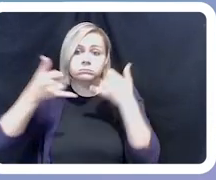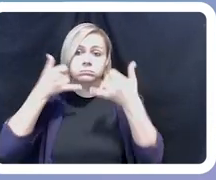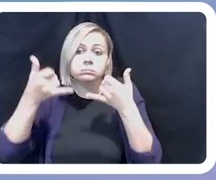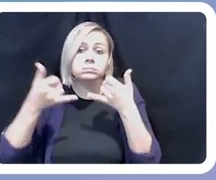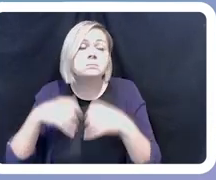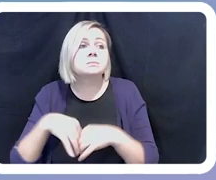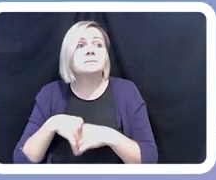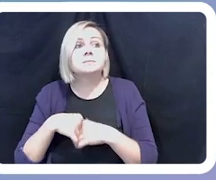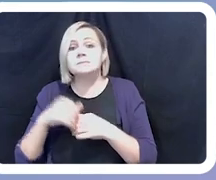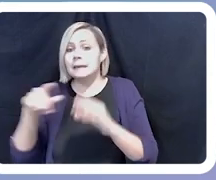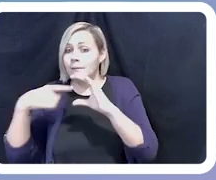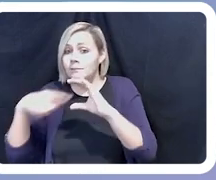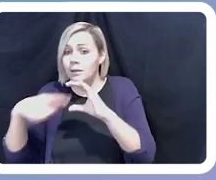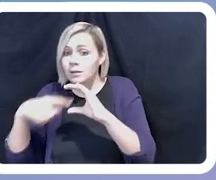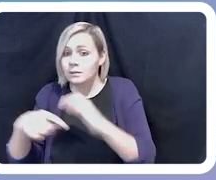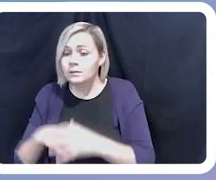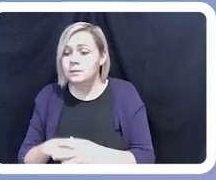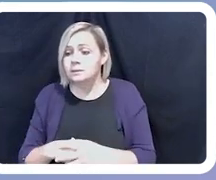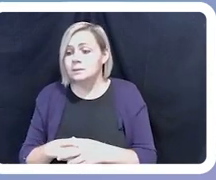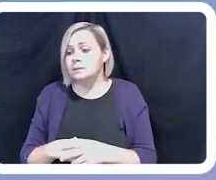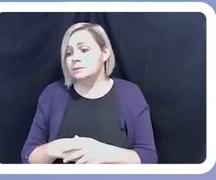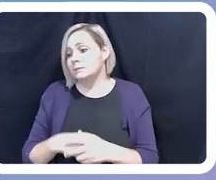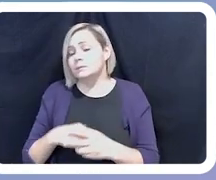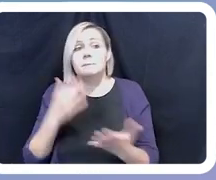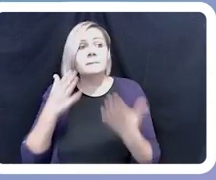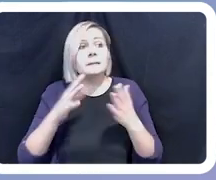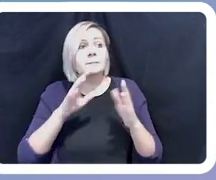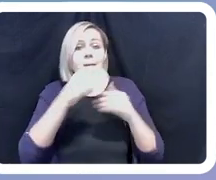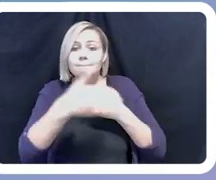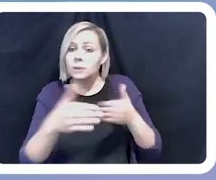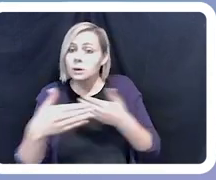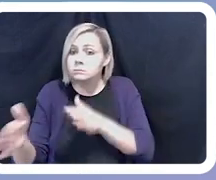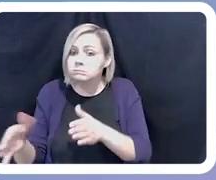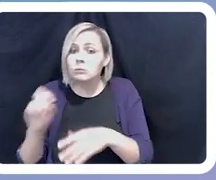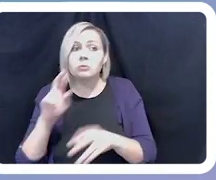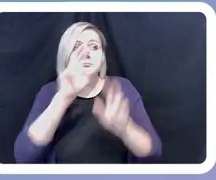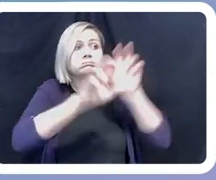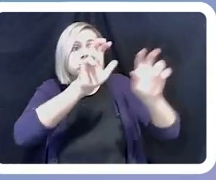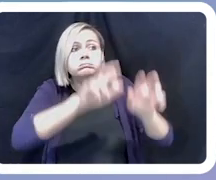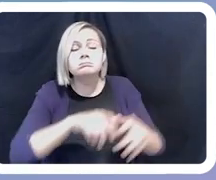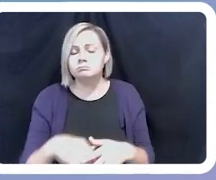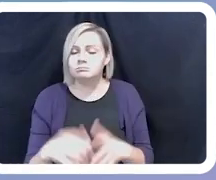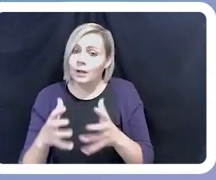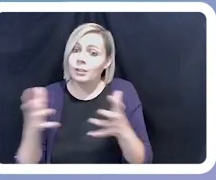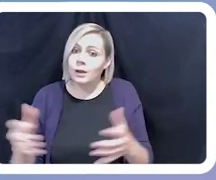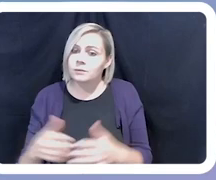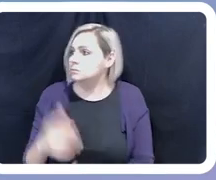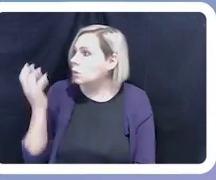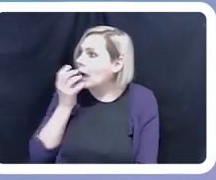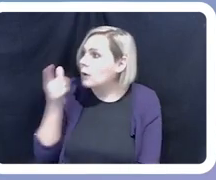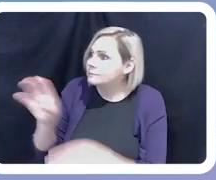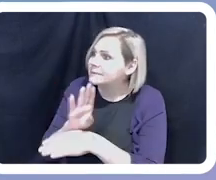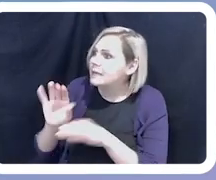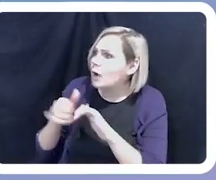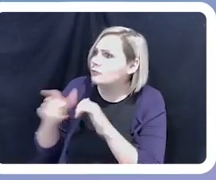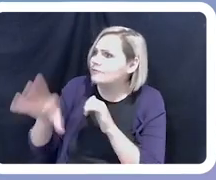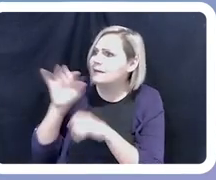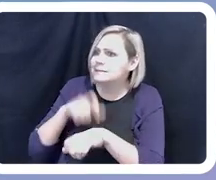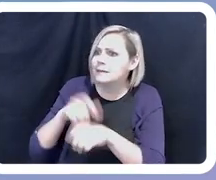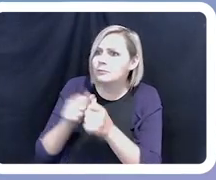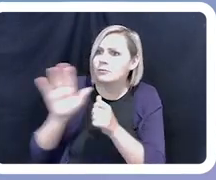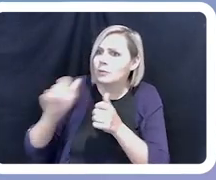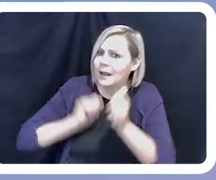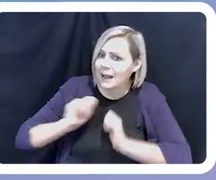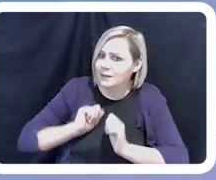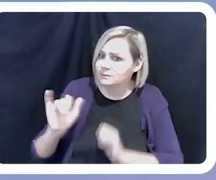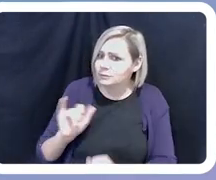calls, emails, maybe some packages or stocking, a lot. Oh my goodness, yeah. You're very busy. How do you find time with